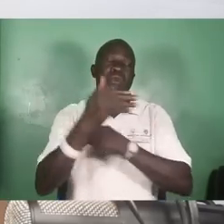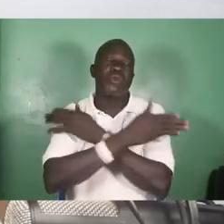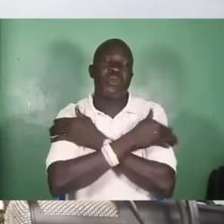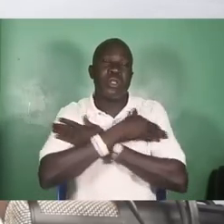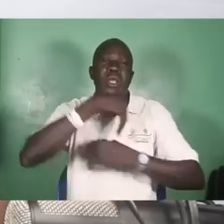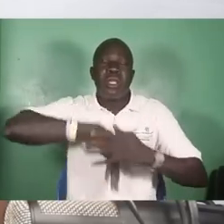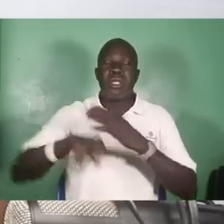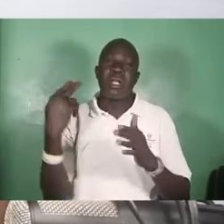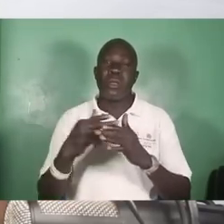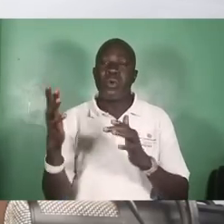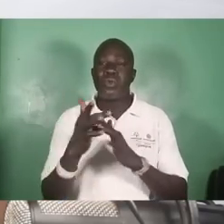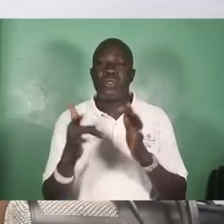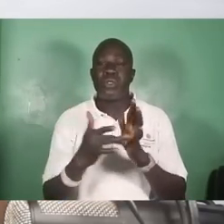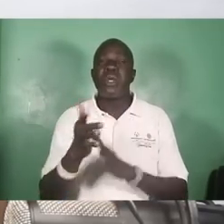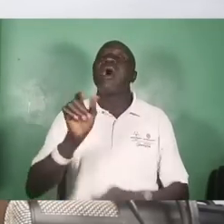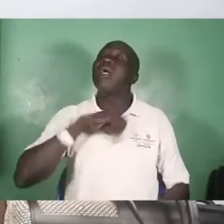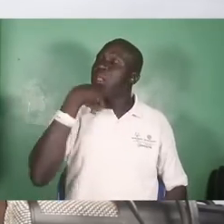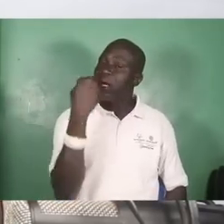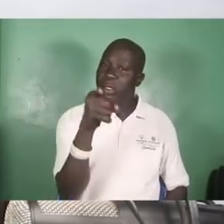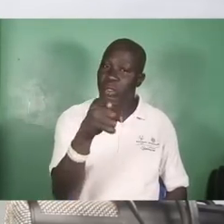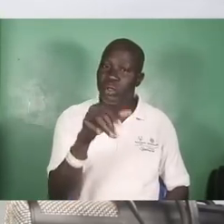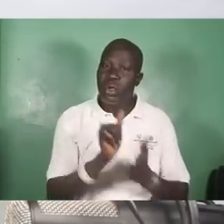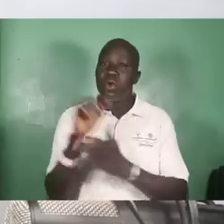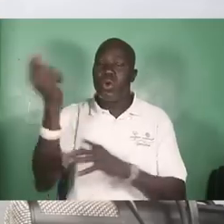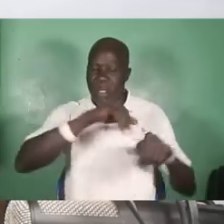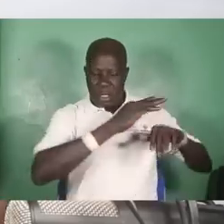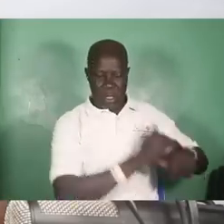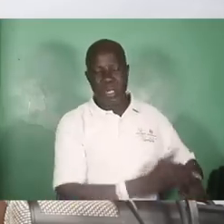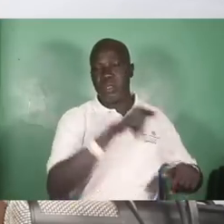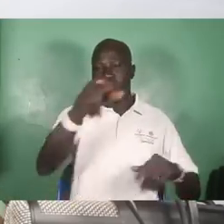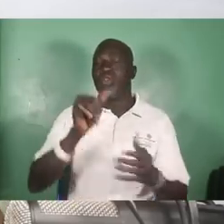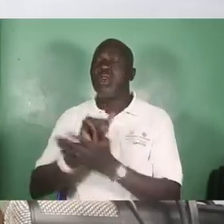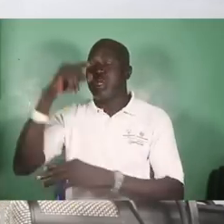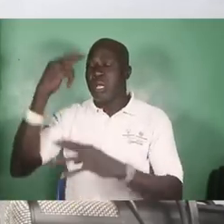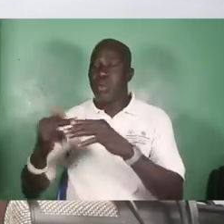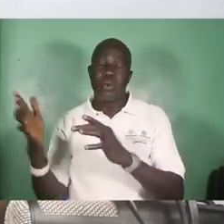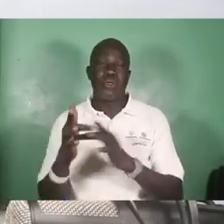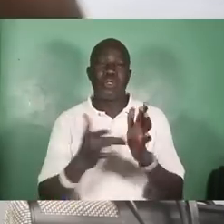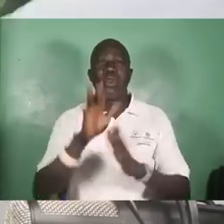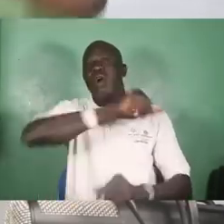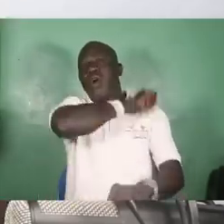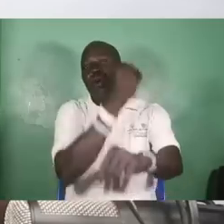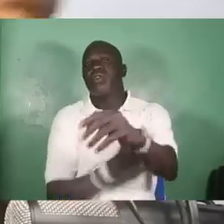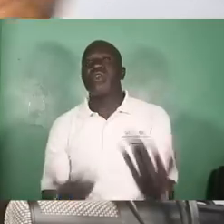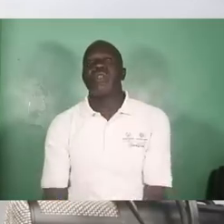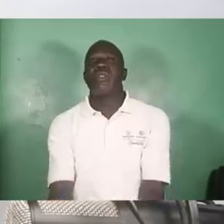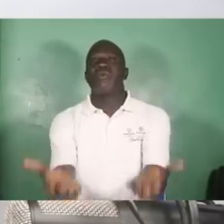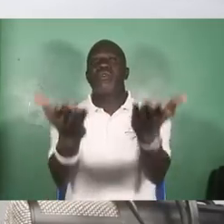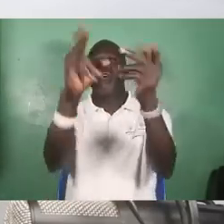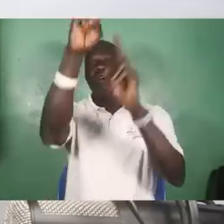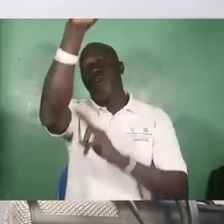Tomorrow Sunday, in the name of Jesus, I prophesy. Let Mr. Davis, in the name of Jesus, I said, we all did it.